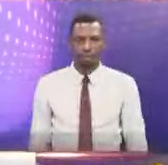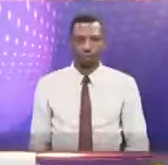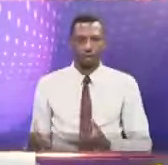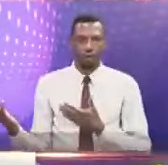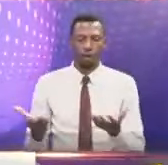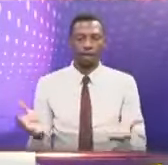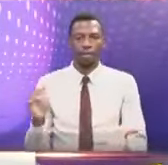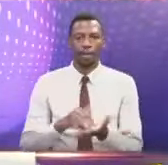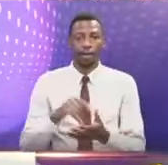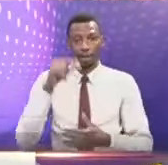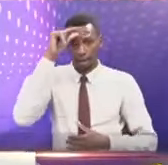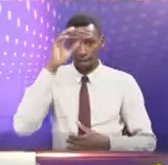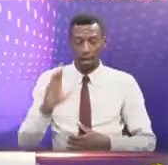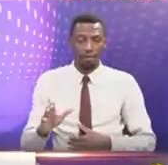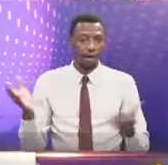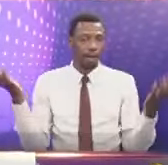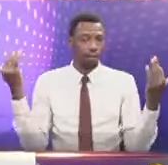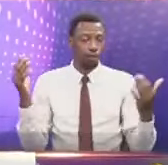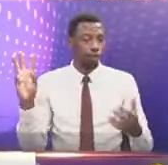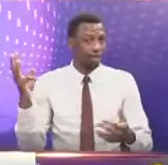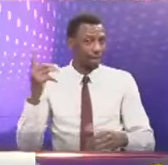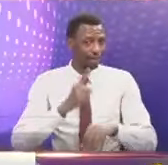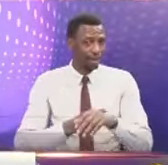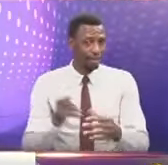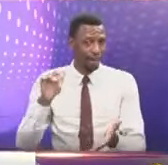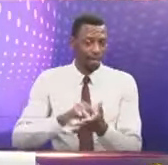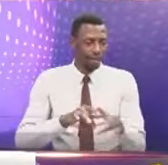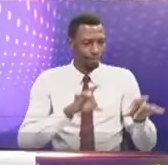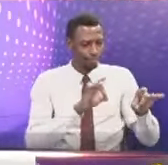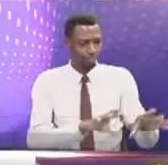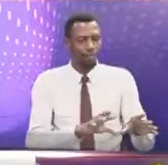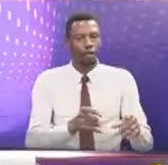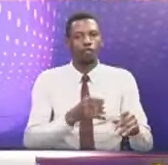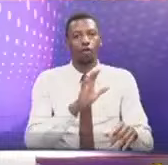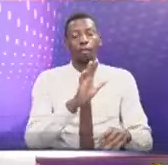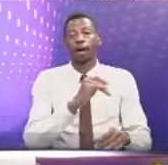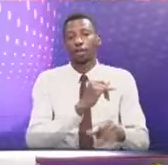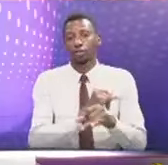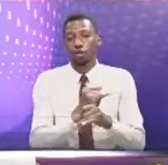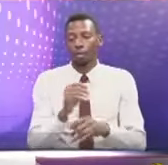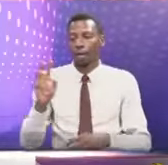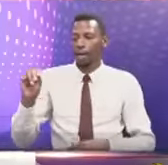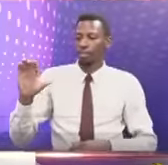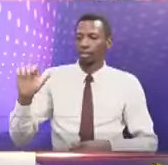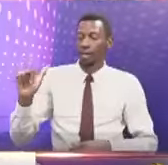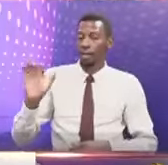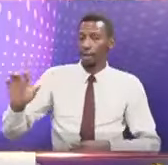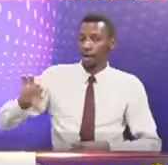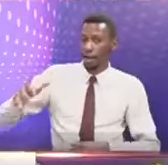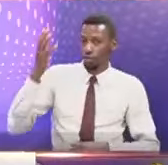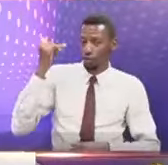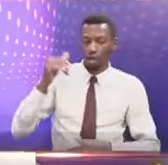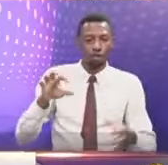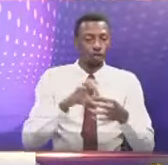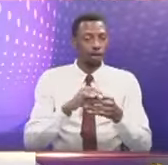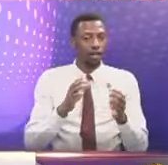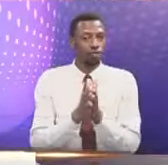Machiegni kendo gavana ma Meru e thuolo mar adek kendo othichi oko e telo gi MCAs ma county no kae tude gi tiyo marach kod